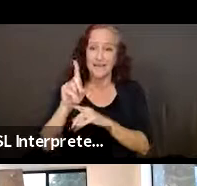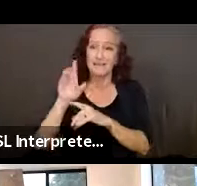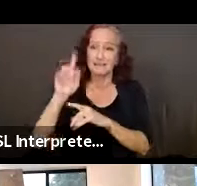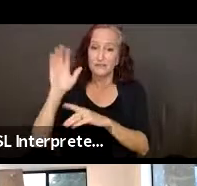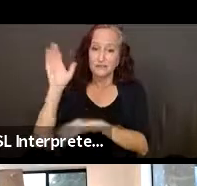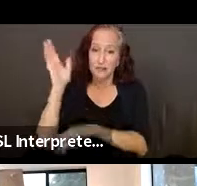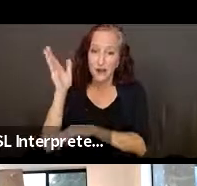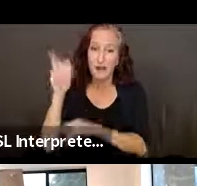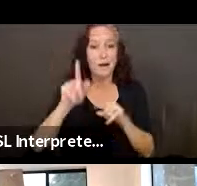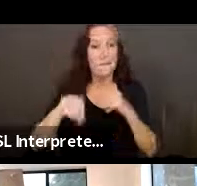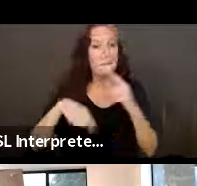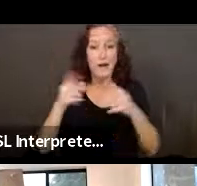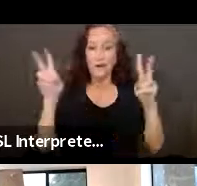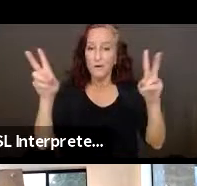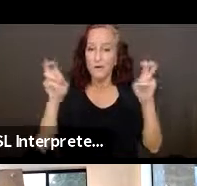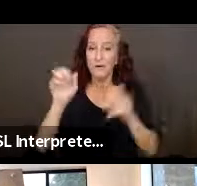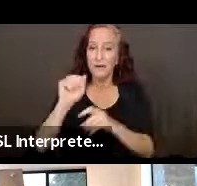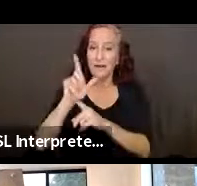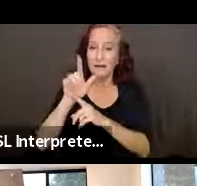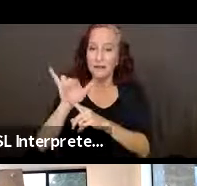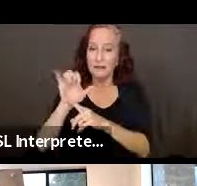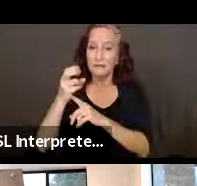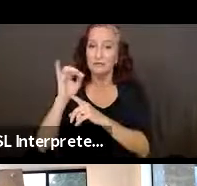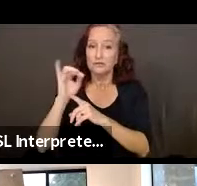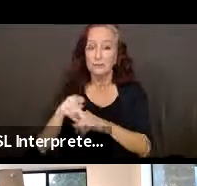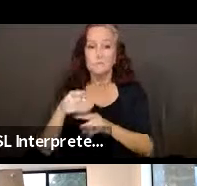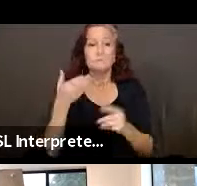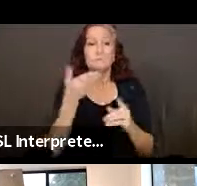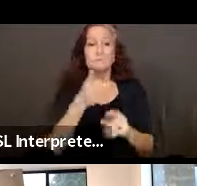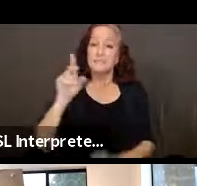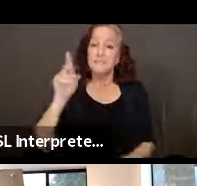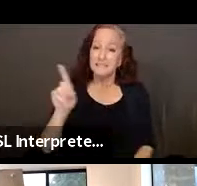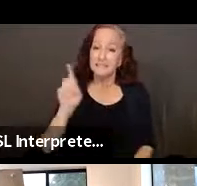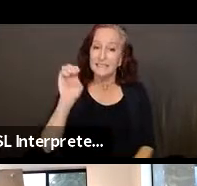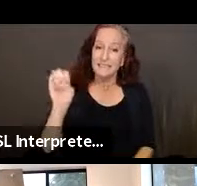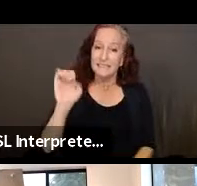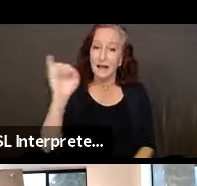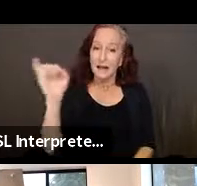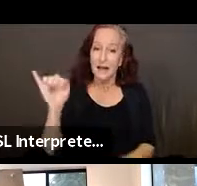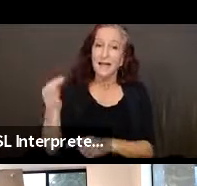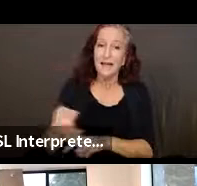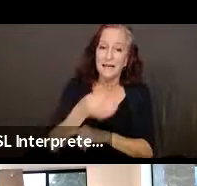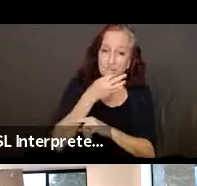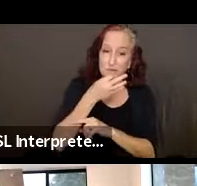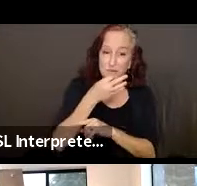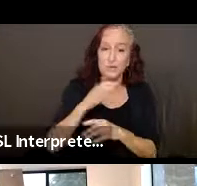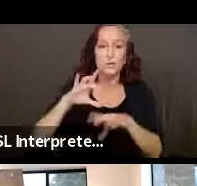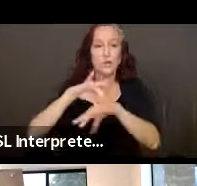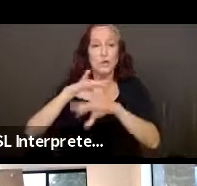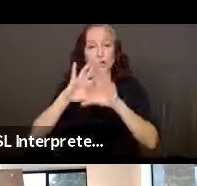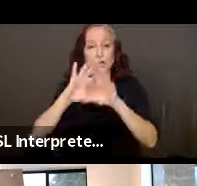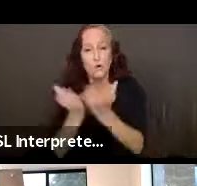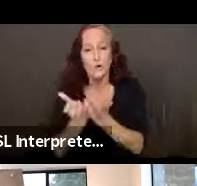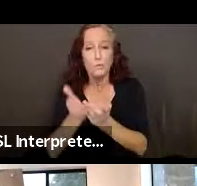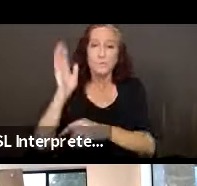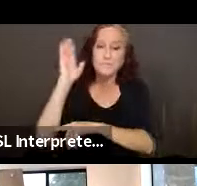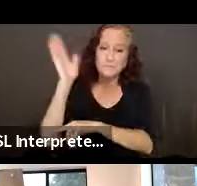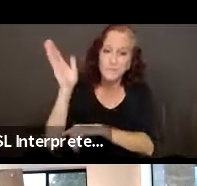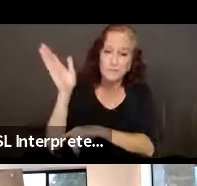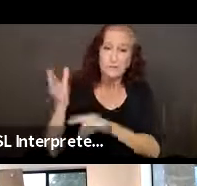amazing. You'll know Melinda as being a DEI expert. You'll know her as a global speaker, storyteller, advocate